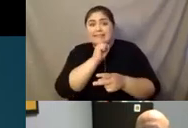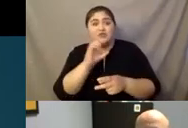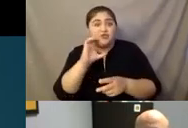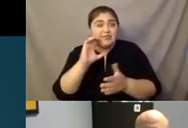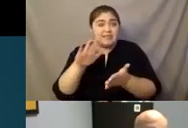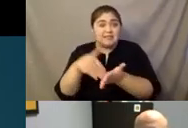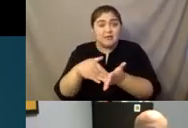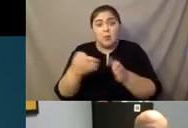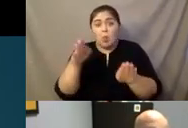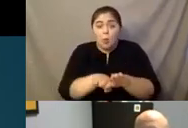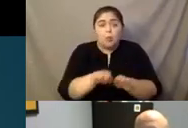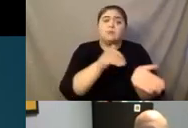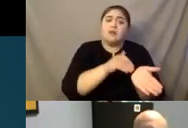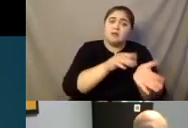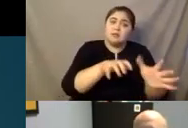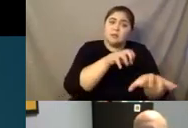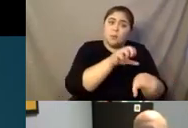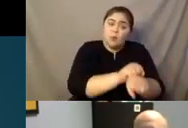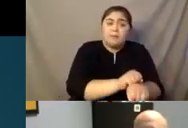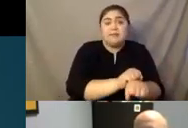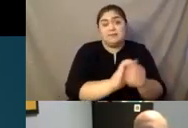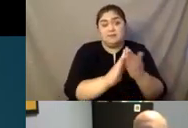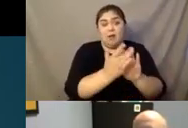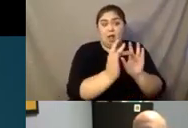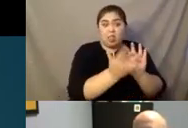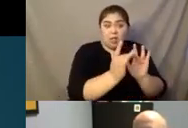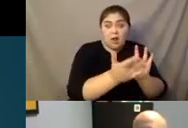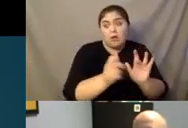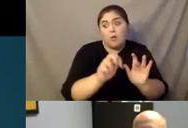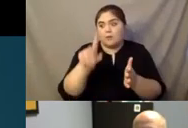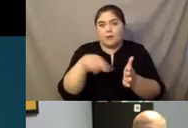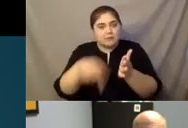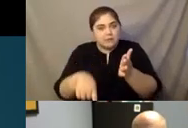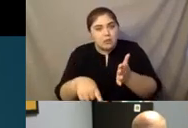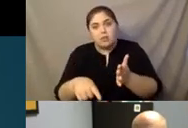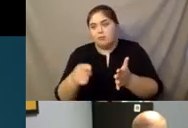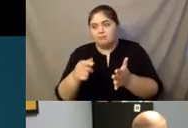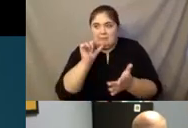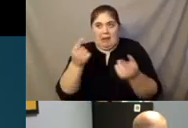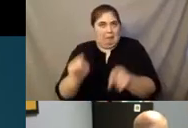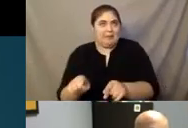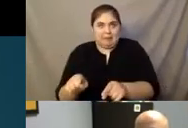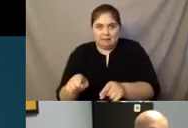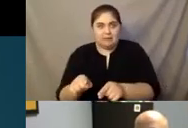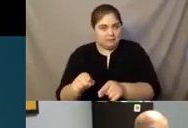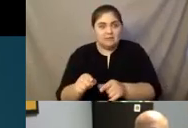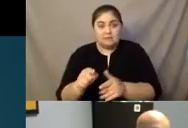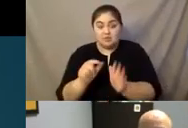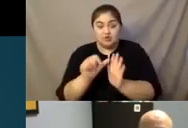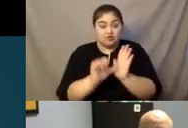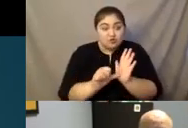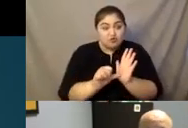doctor's appointments. They either became virtual, they simply were being canceled, or they weren't happening. Some of our surgeries that